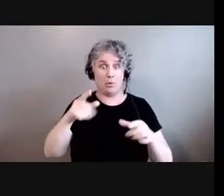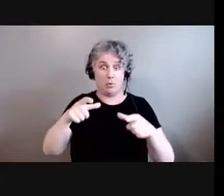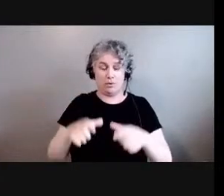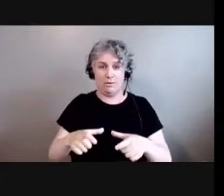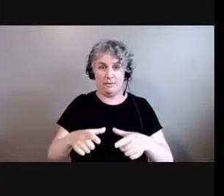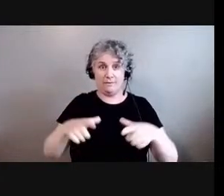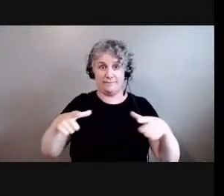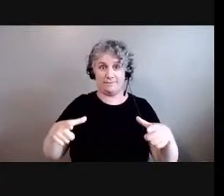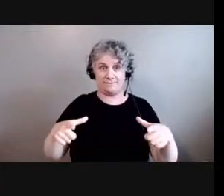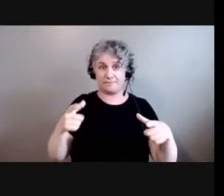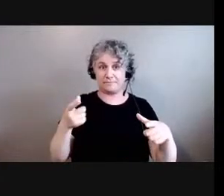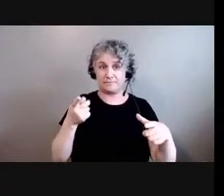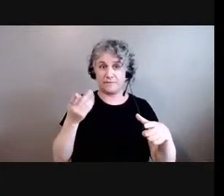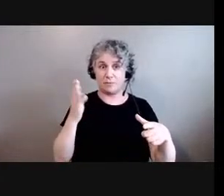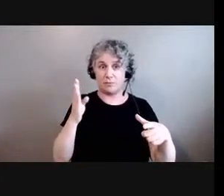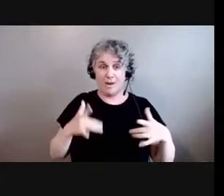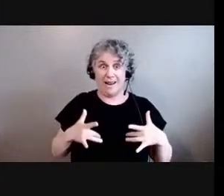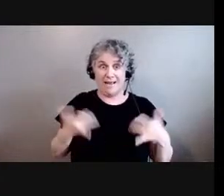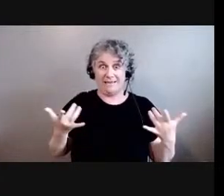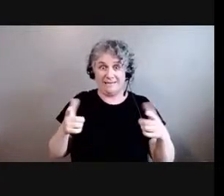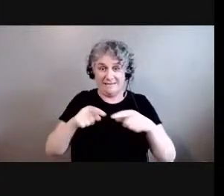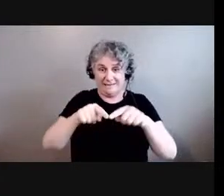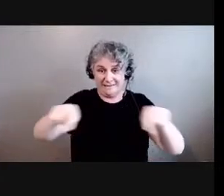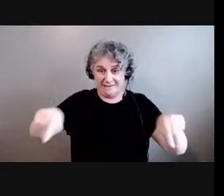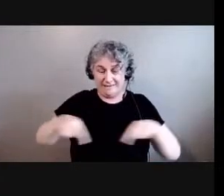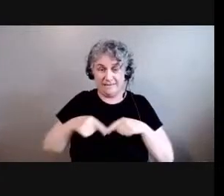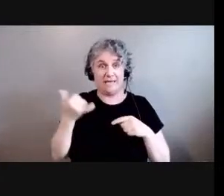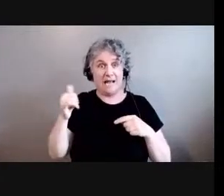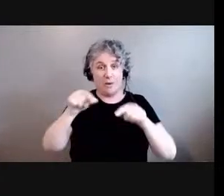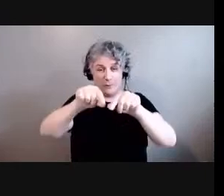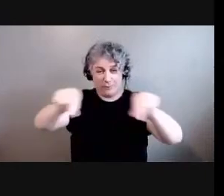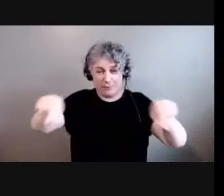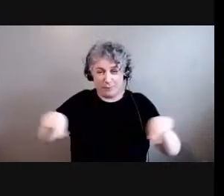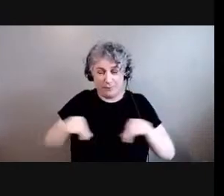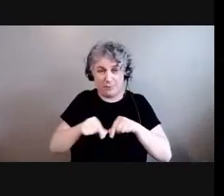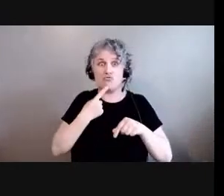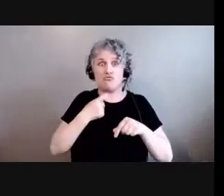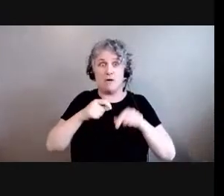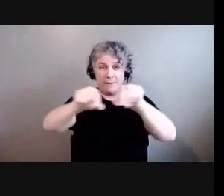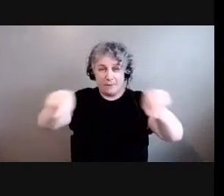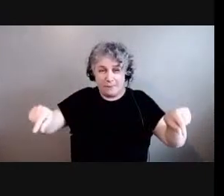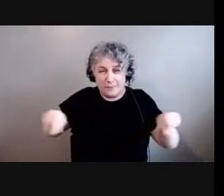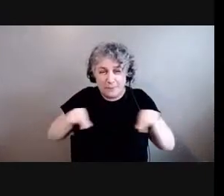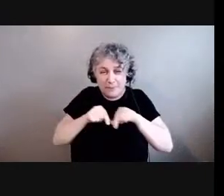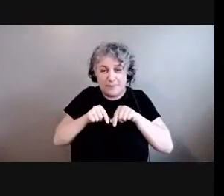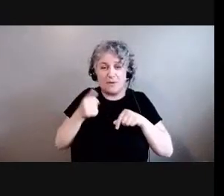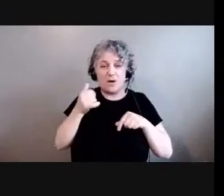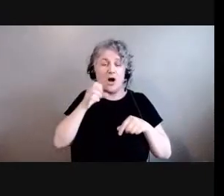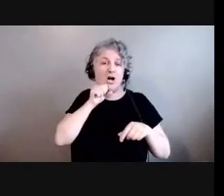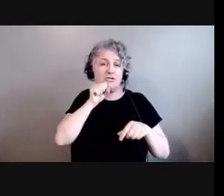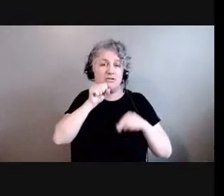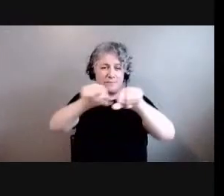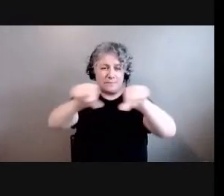orange concentric rings following that. And the land surrounding the hot spring is